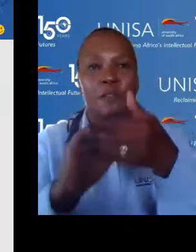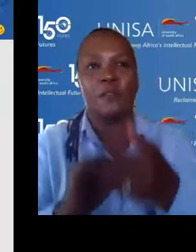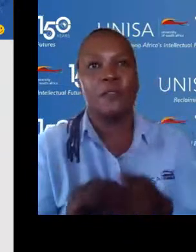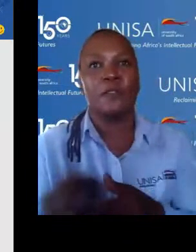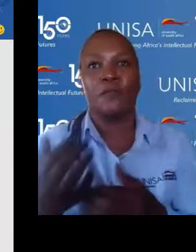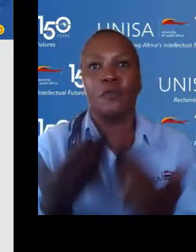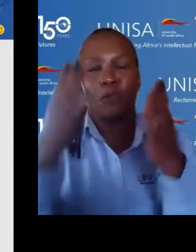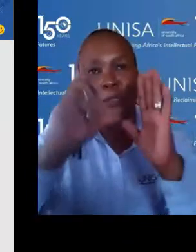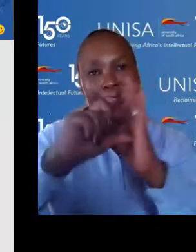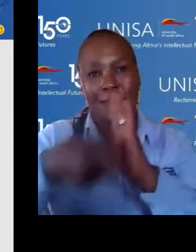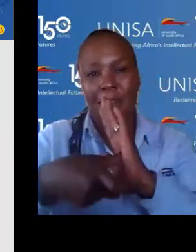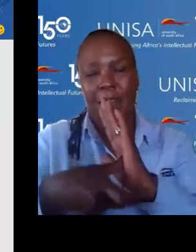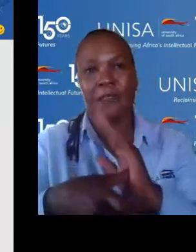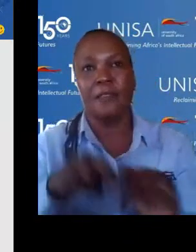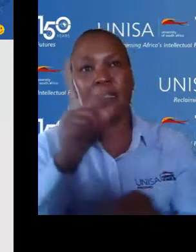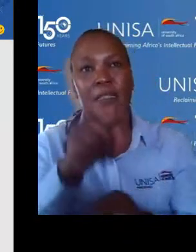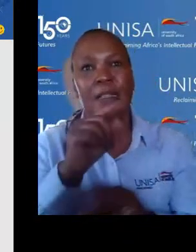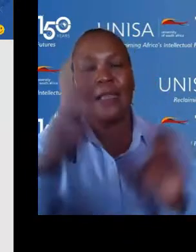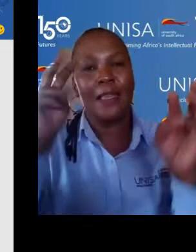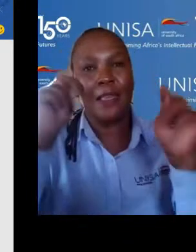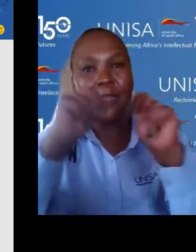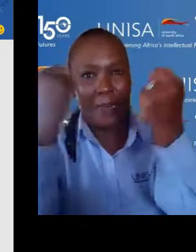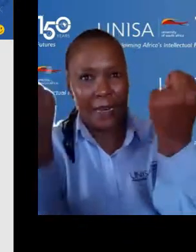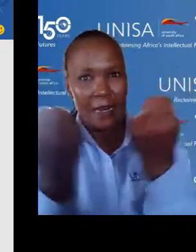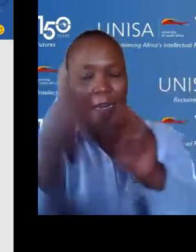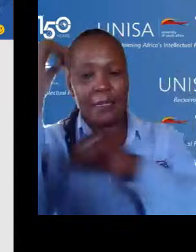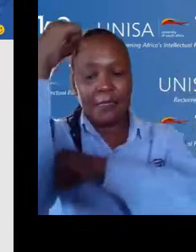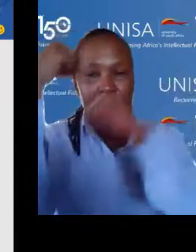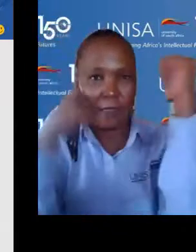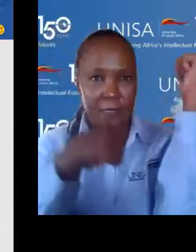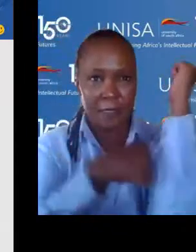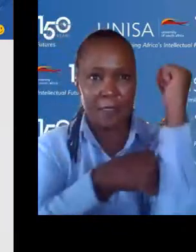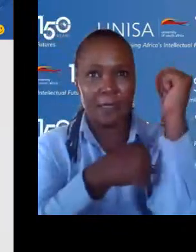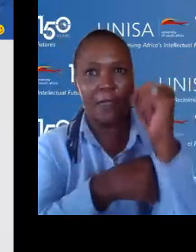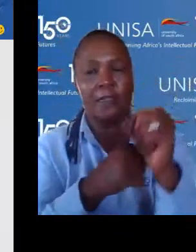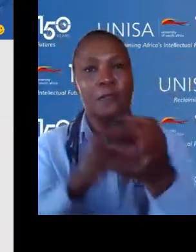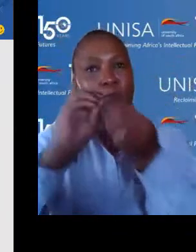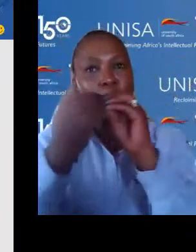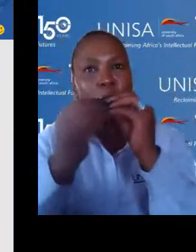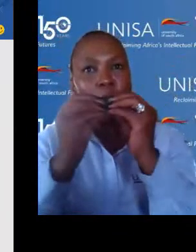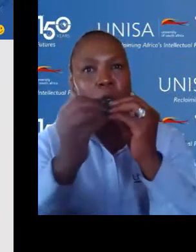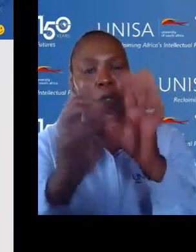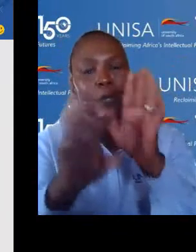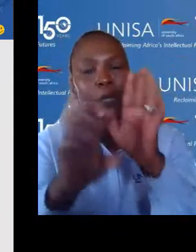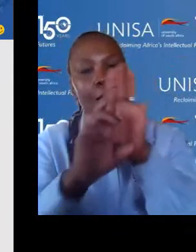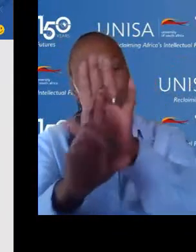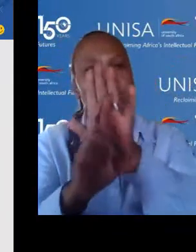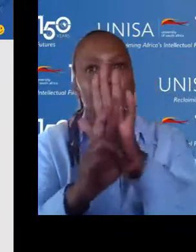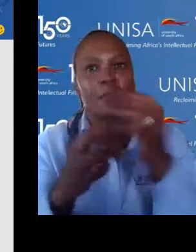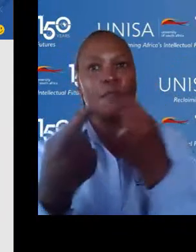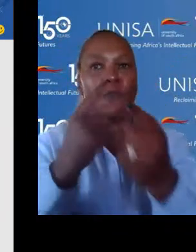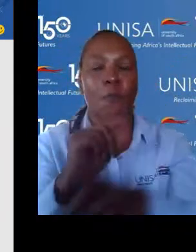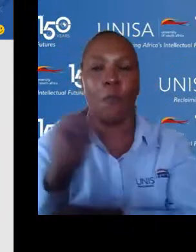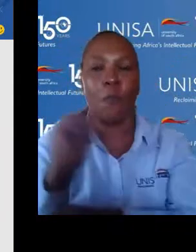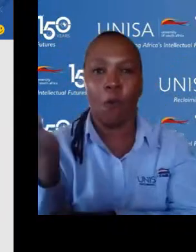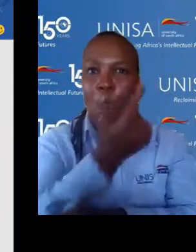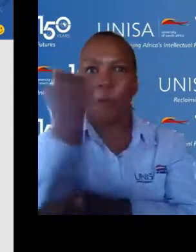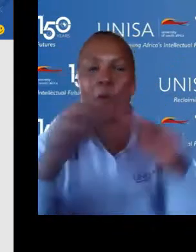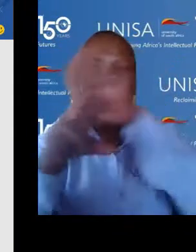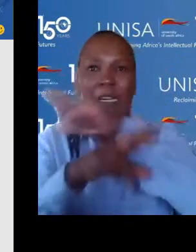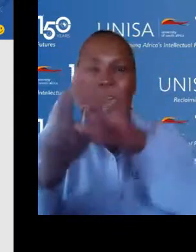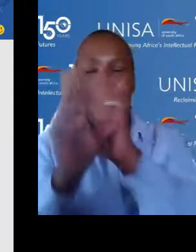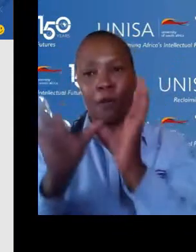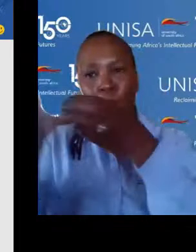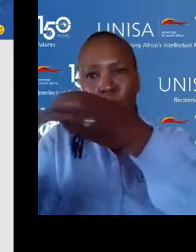Disabilities is a national structure which is formed by representatives from all regional forums for students